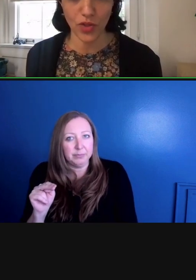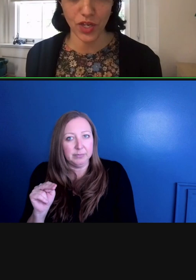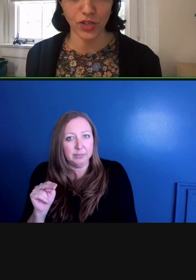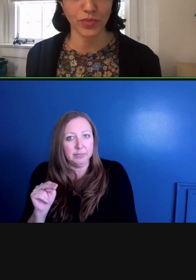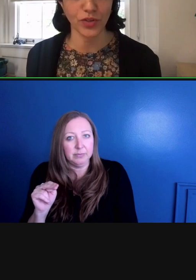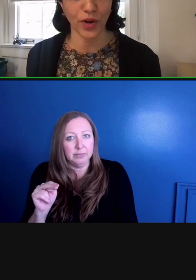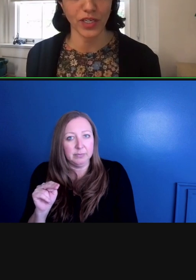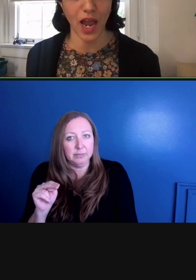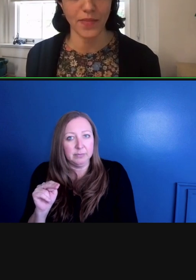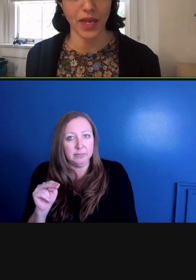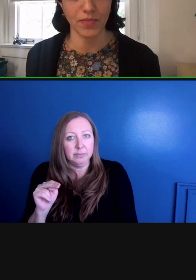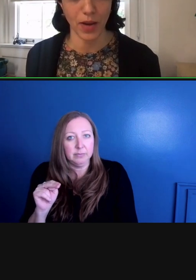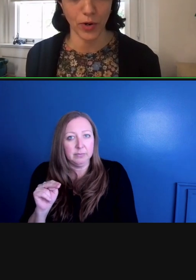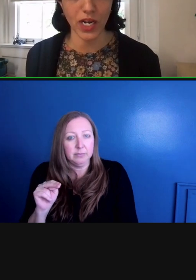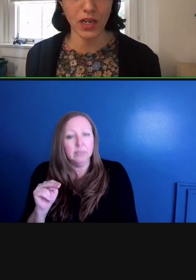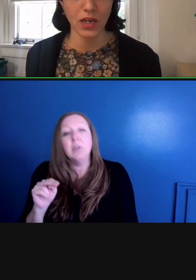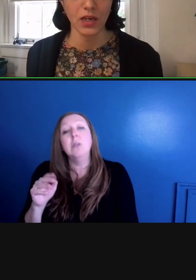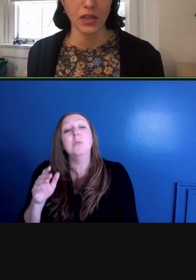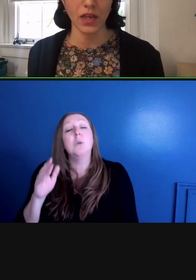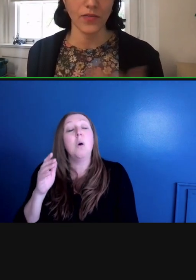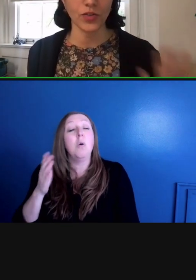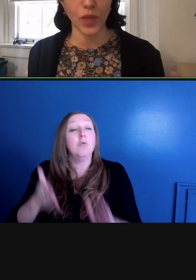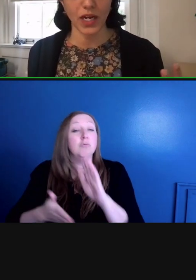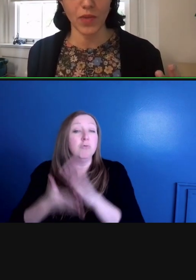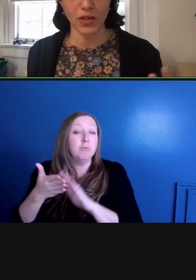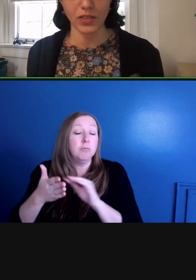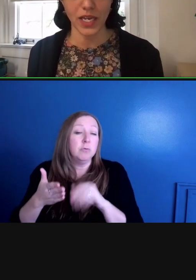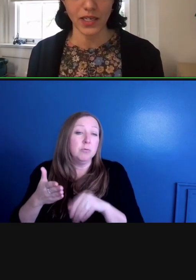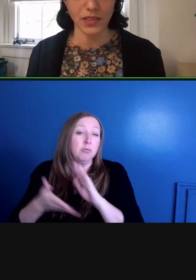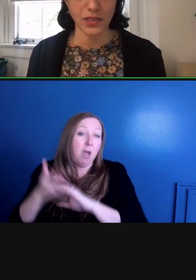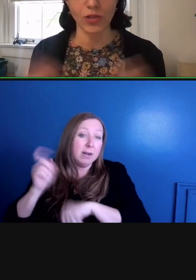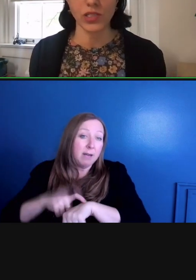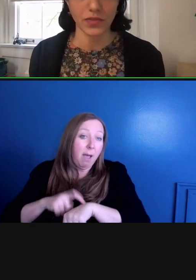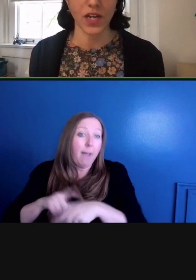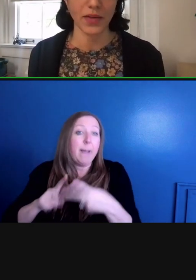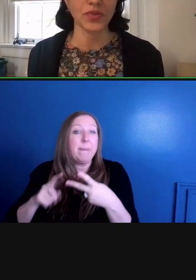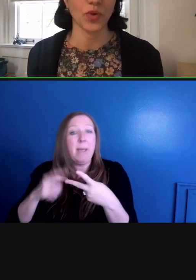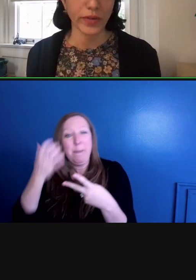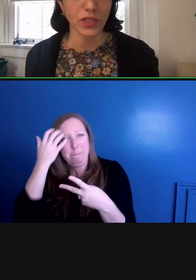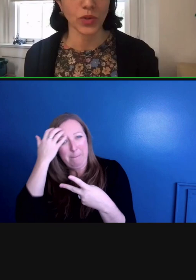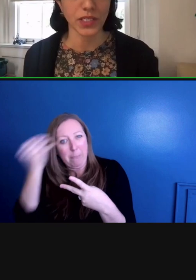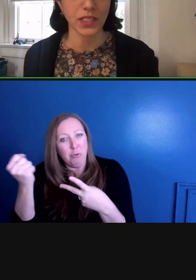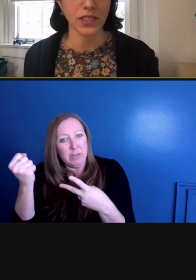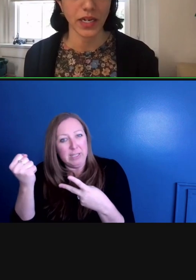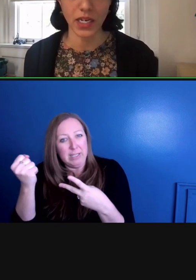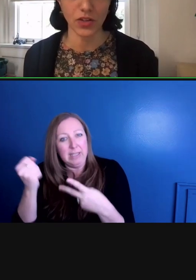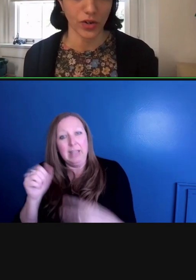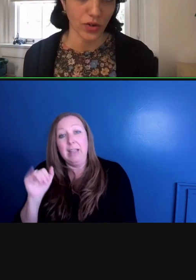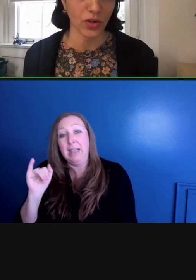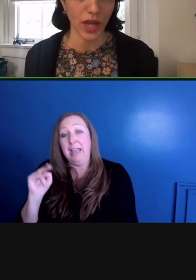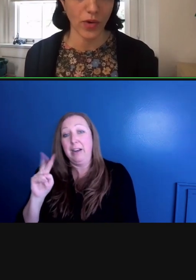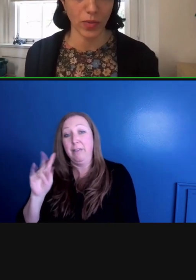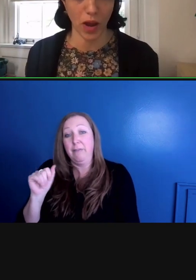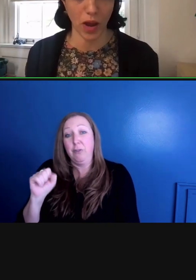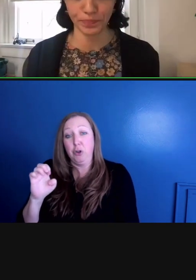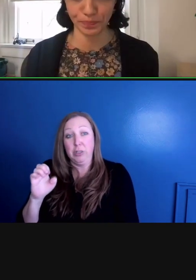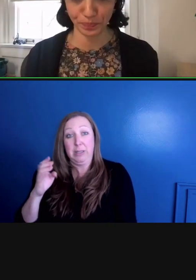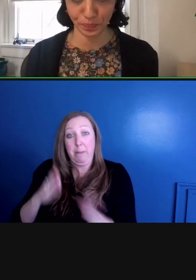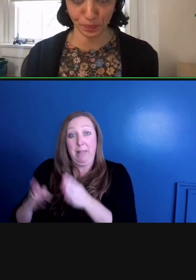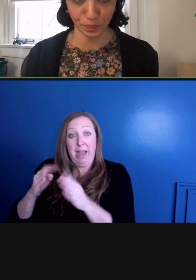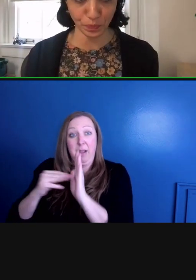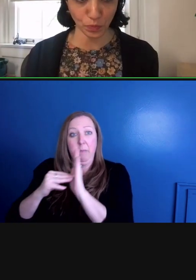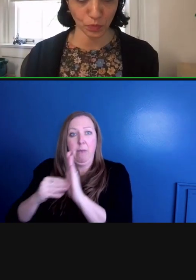So both in terms of runtime and memory, the inverse planning model takes thousands of times more resources than either neural network